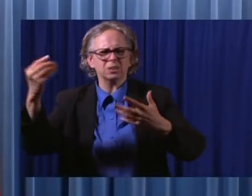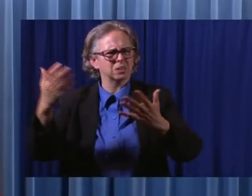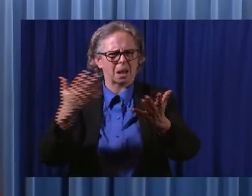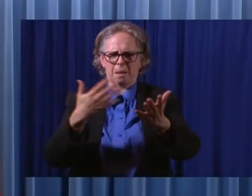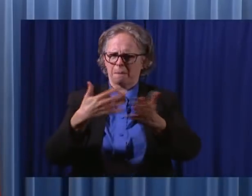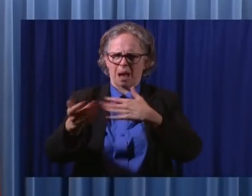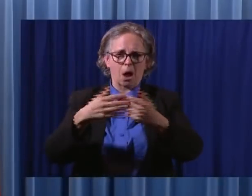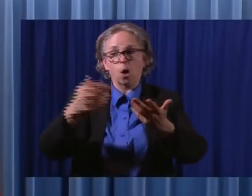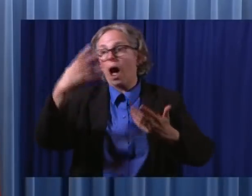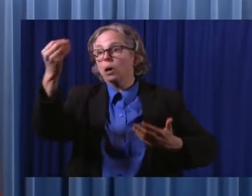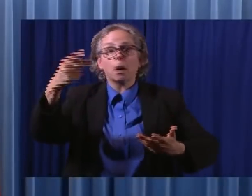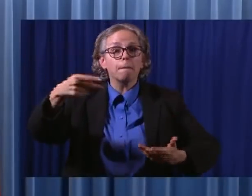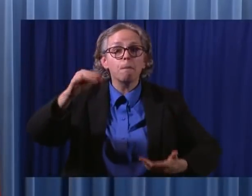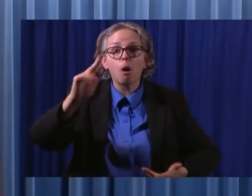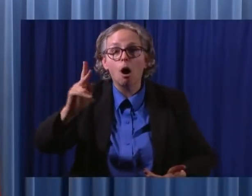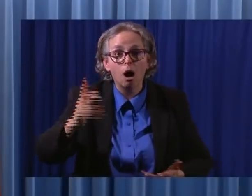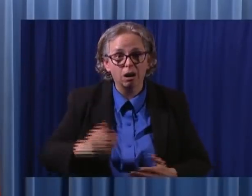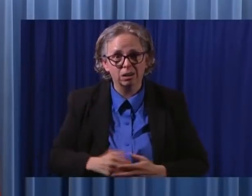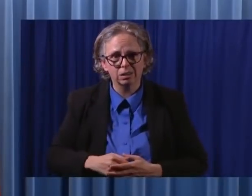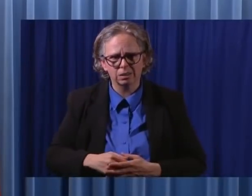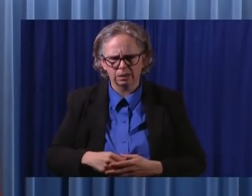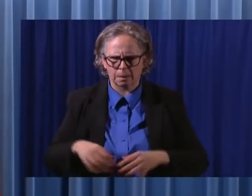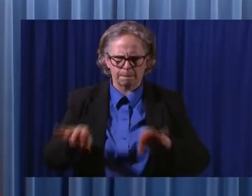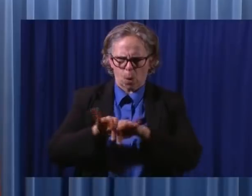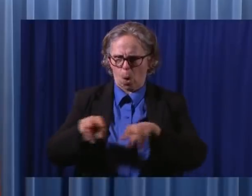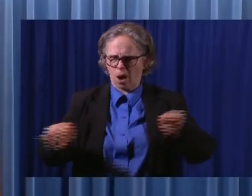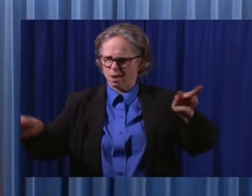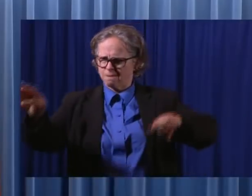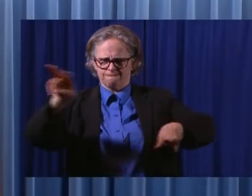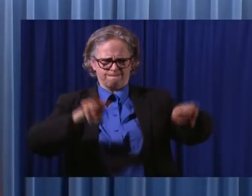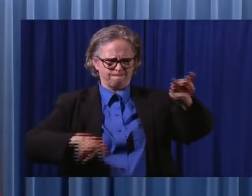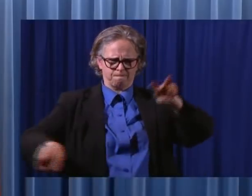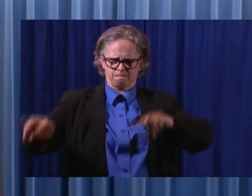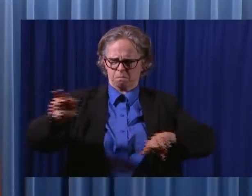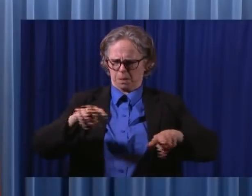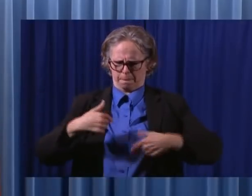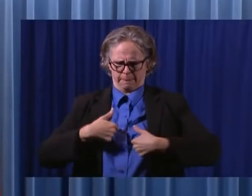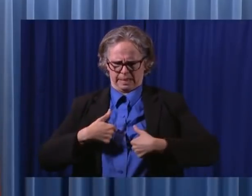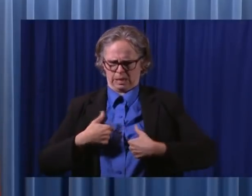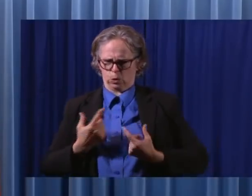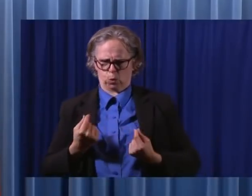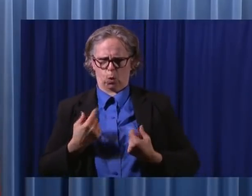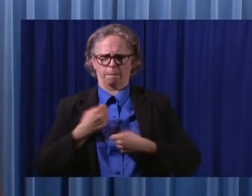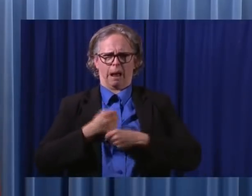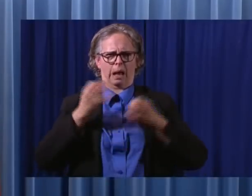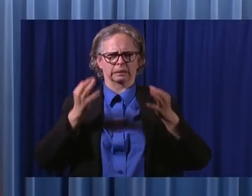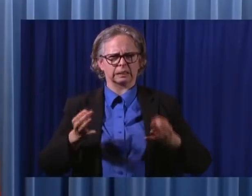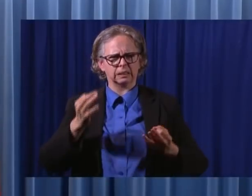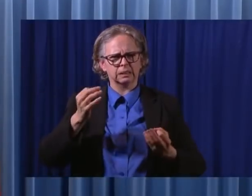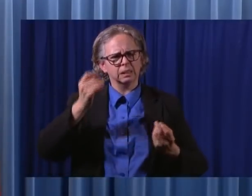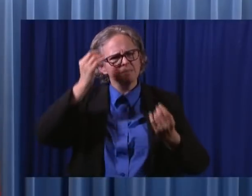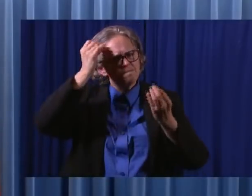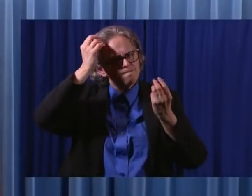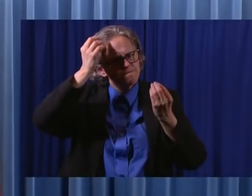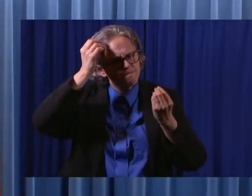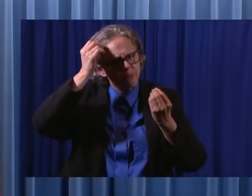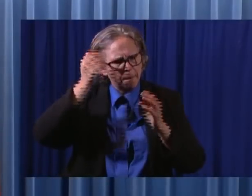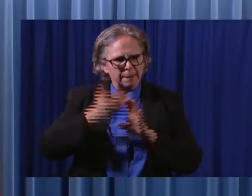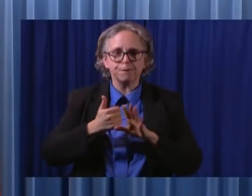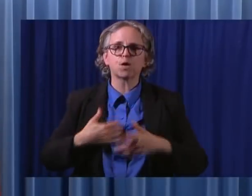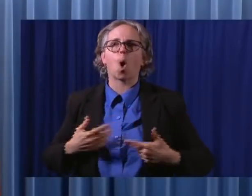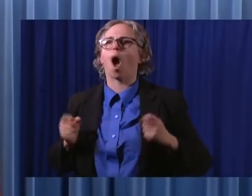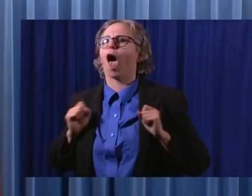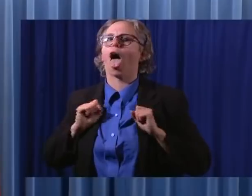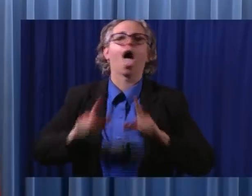asking people just to be very watchful and to take care of themselves and to be thoughtful, not only of other people by wearing a mask, but